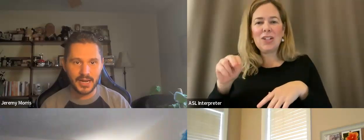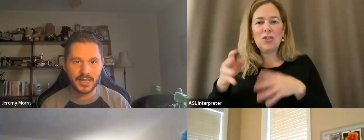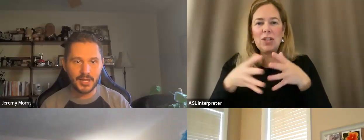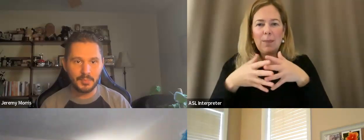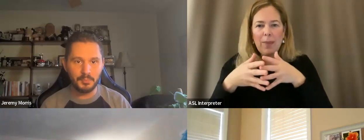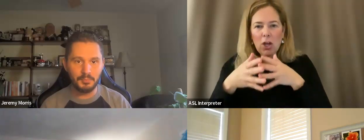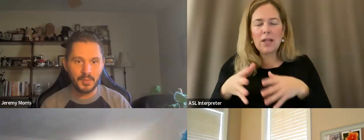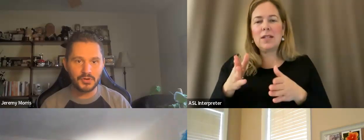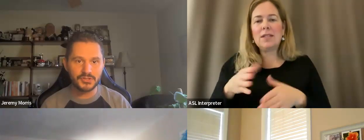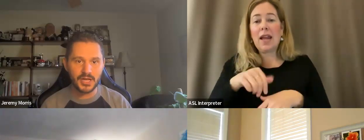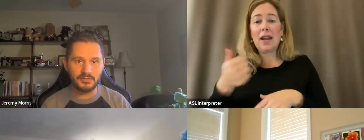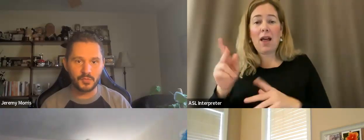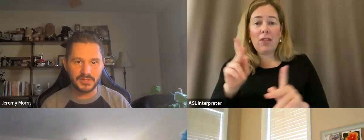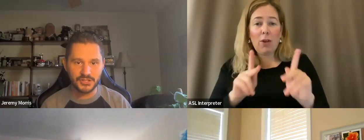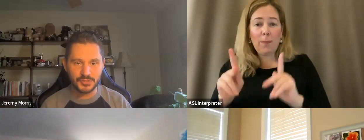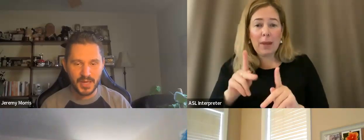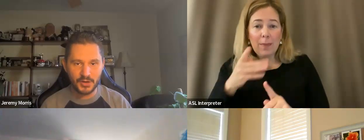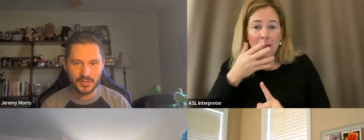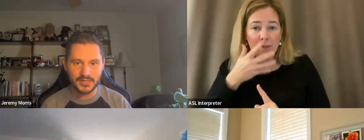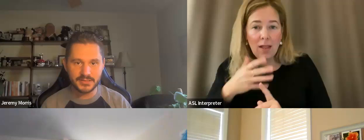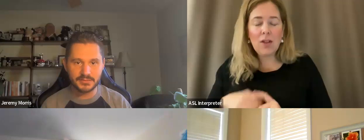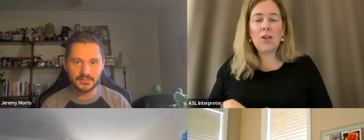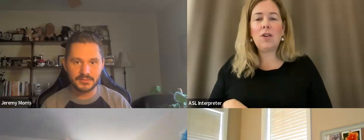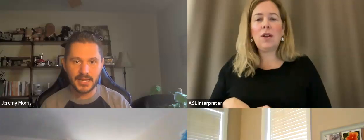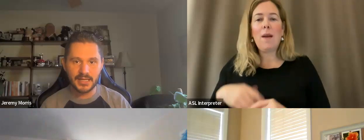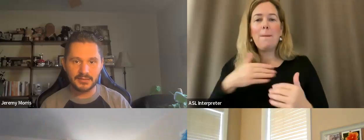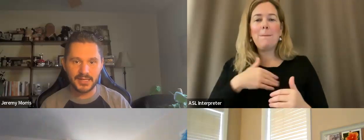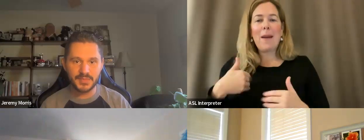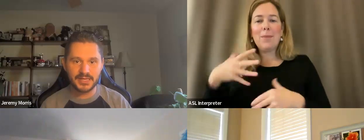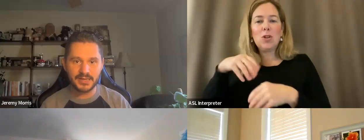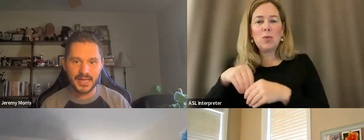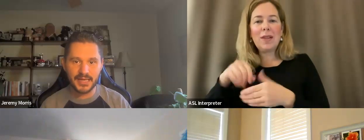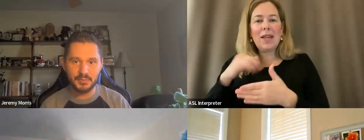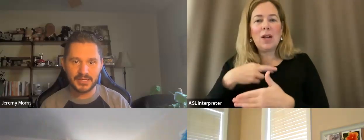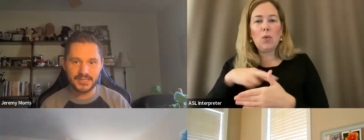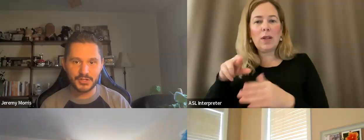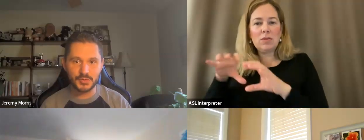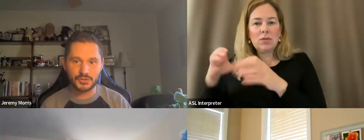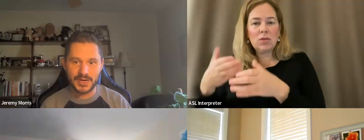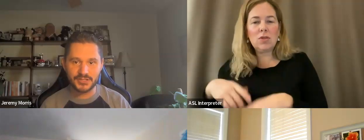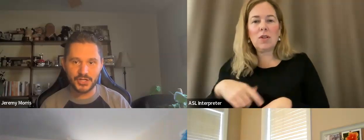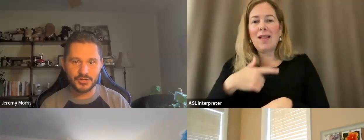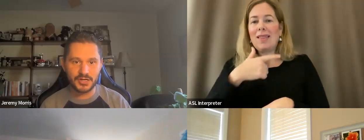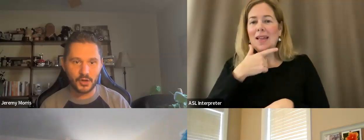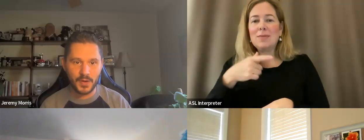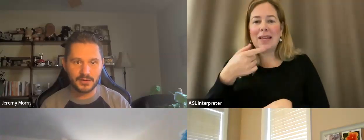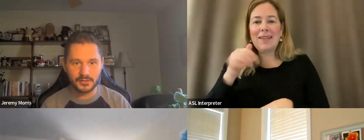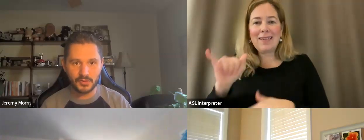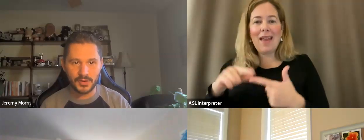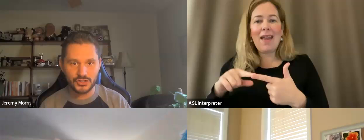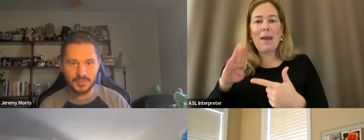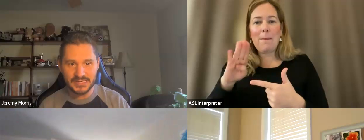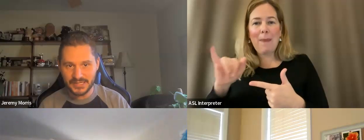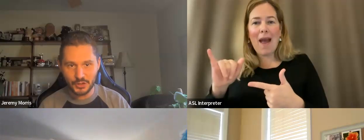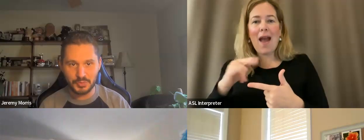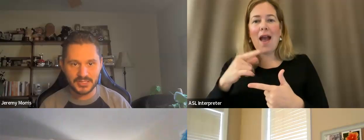color, members of religious minorities, lesbian, gay, bisexual, transgender, and queer